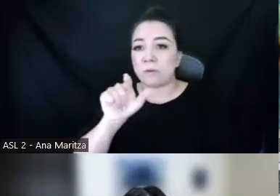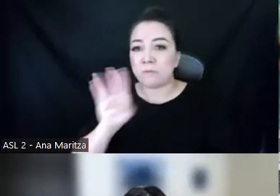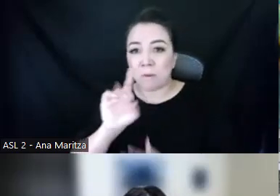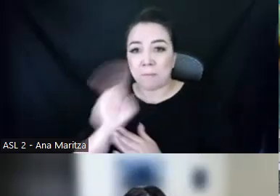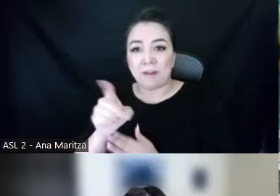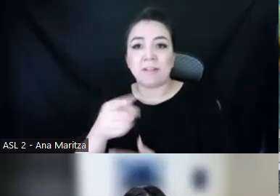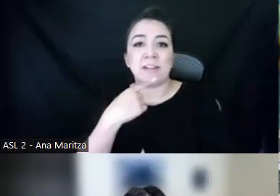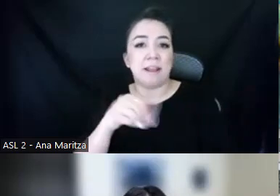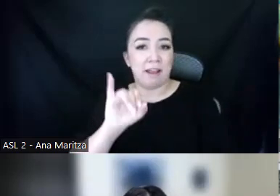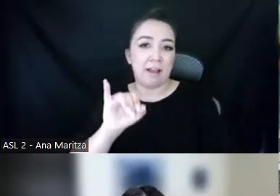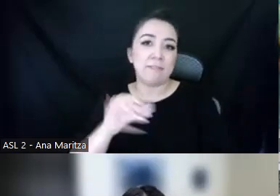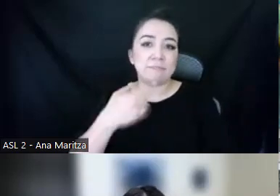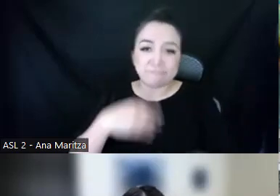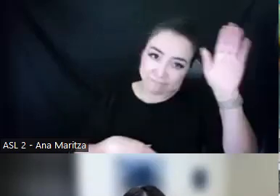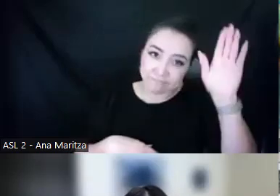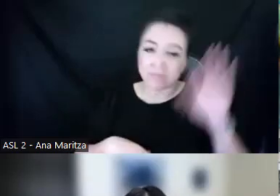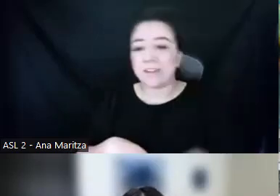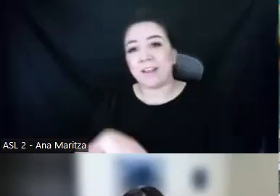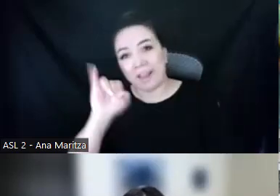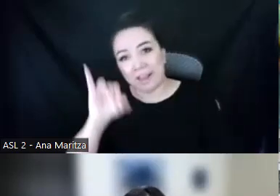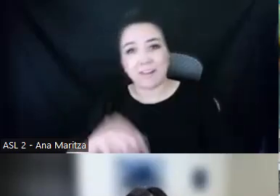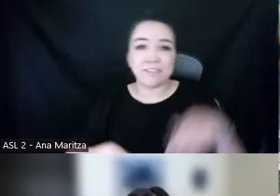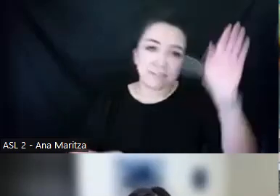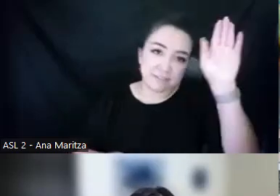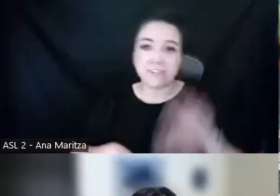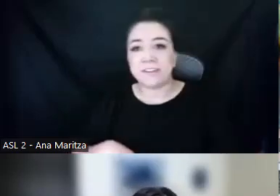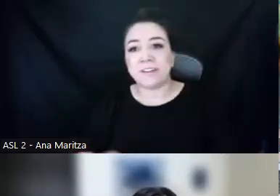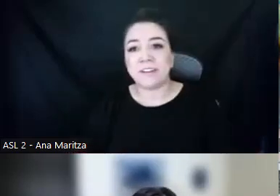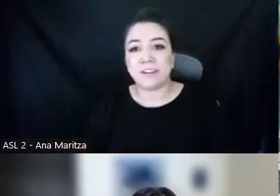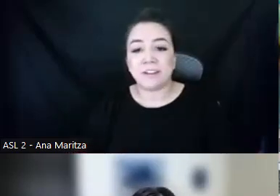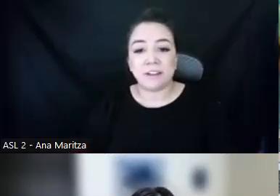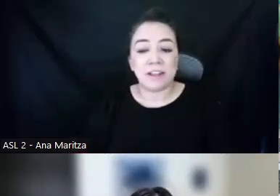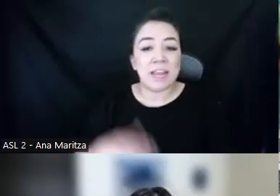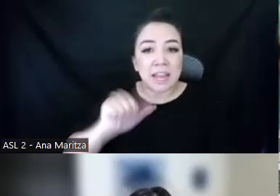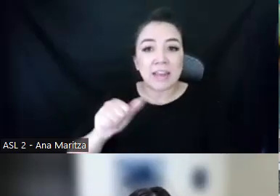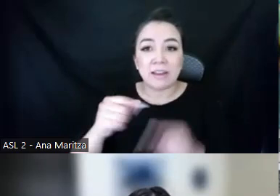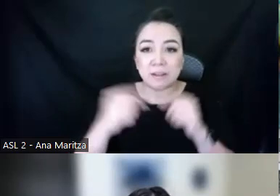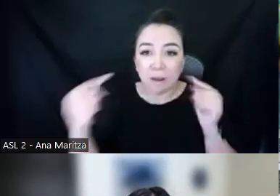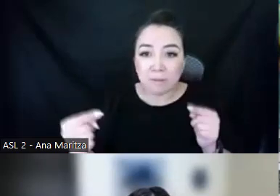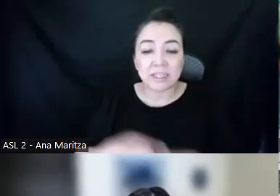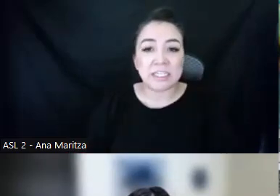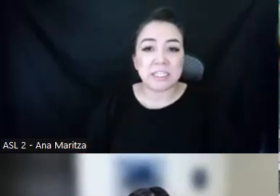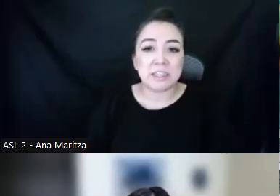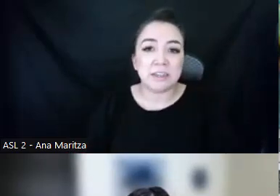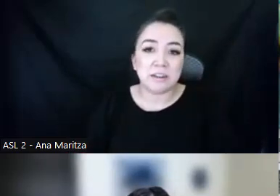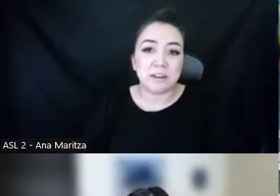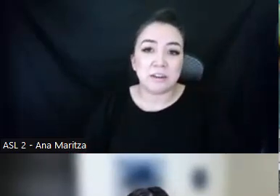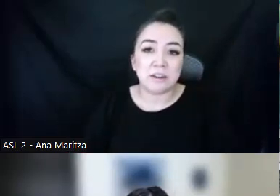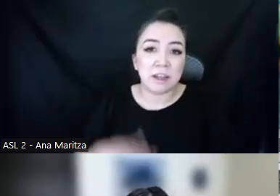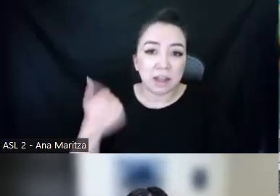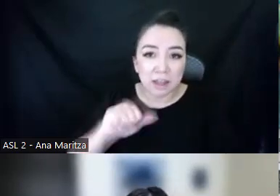aye or raise your hand. Aye, great. Aye. Any opposition?